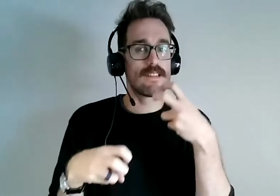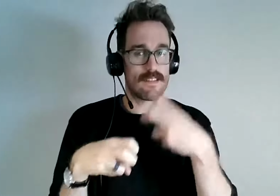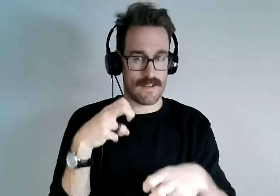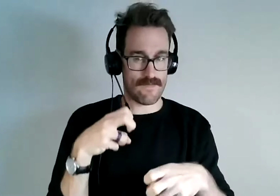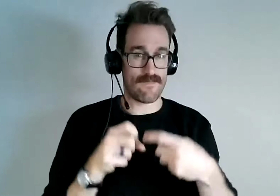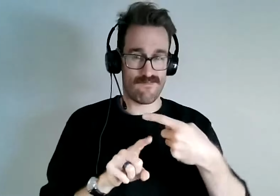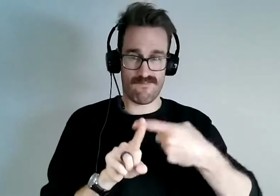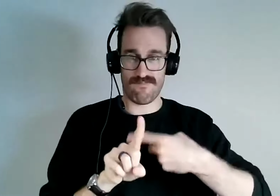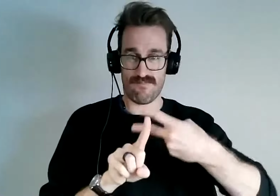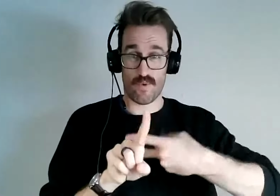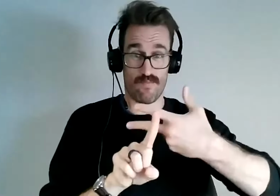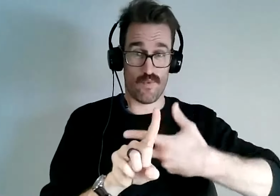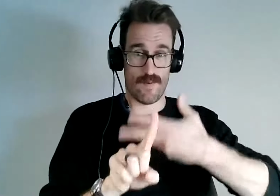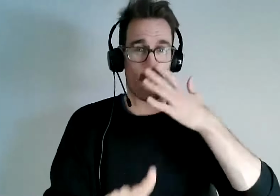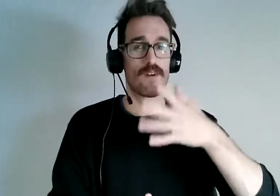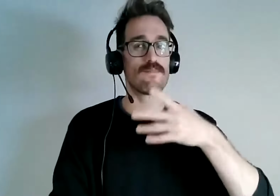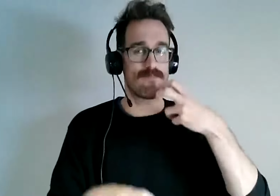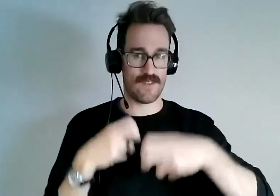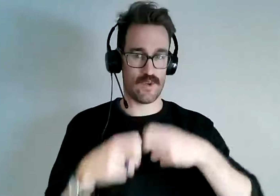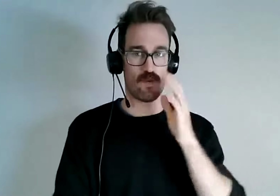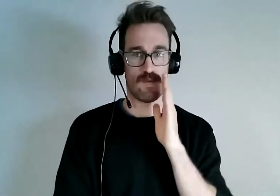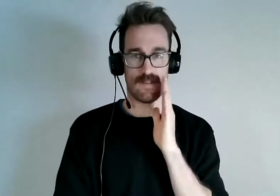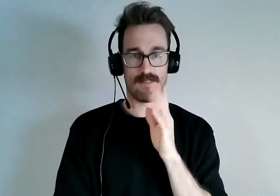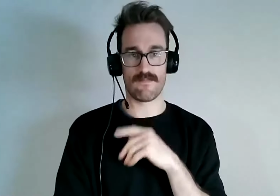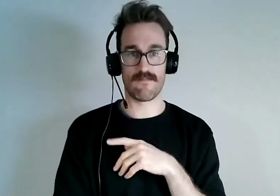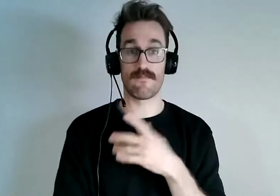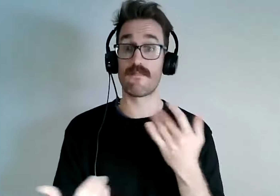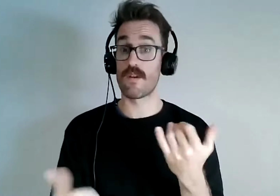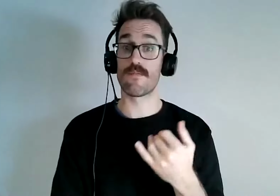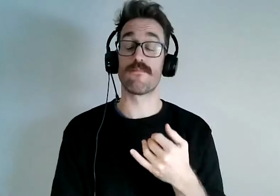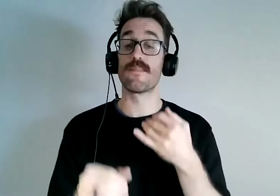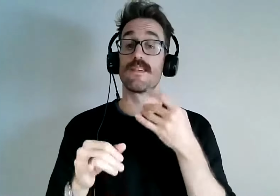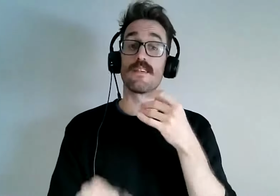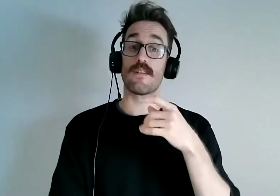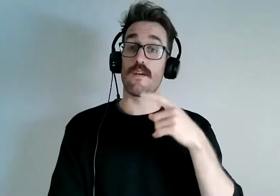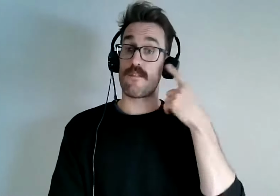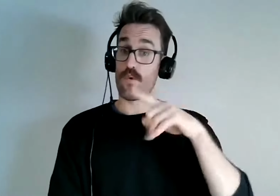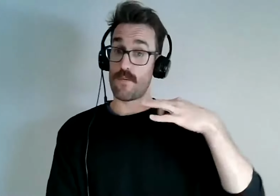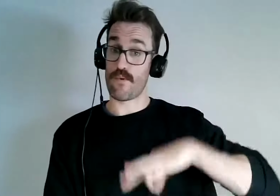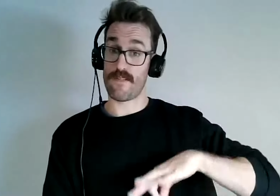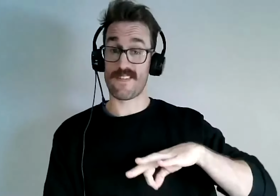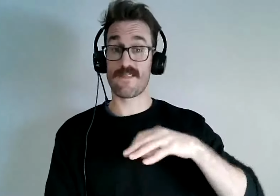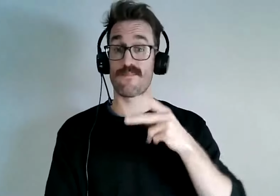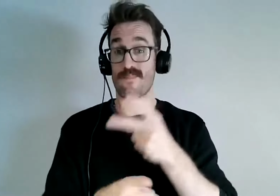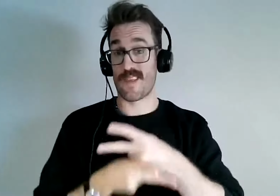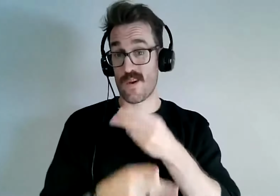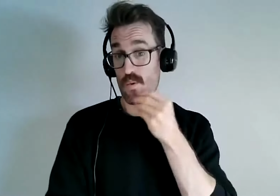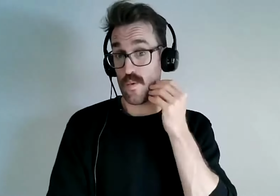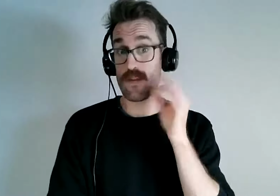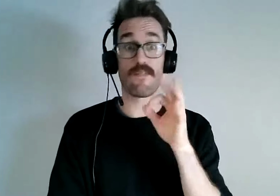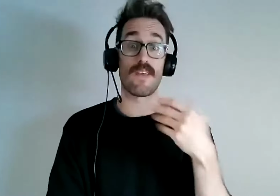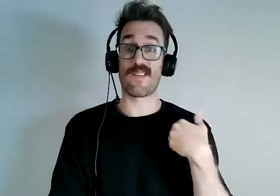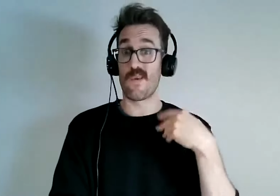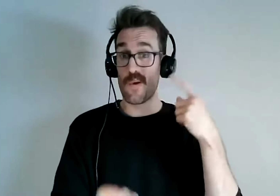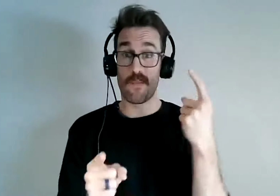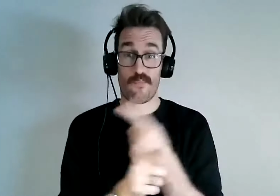months, I would say. And on independent owned long-term care homes, if we had proper national standards that had